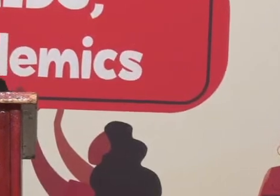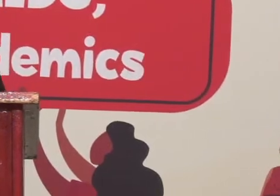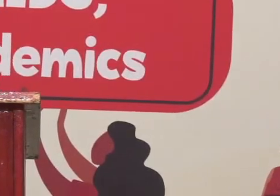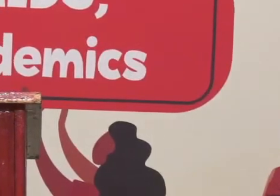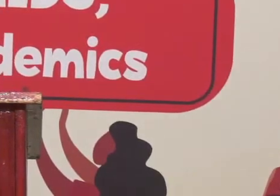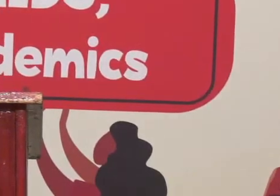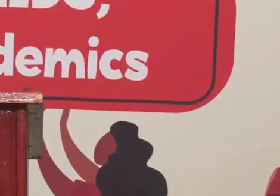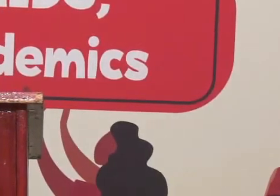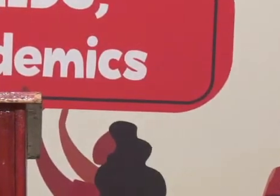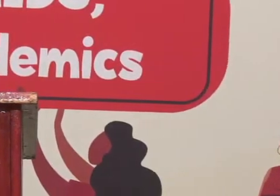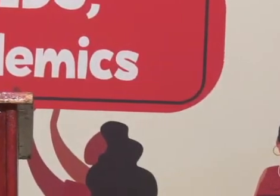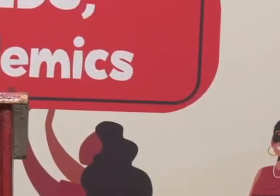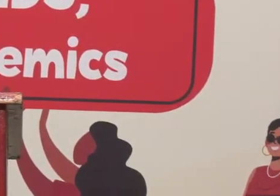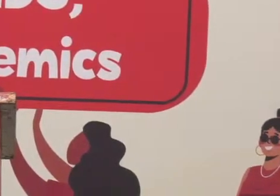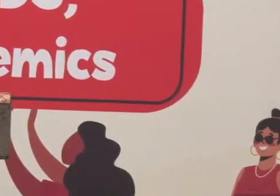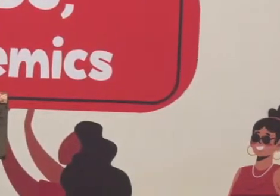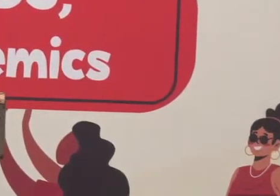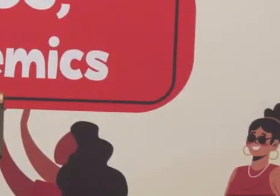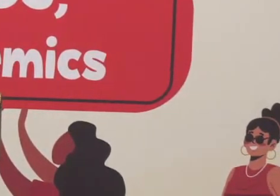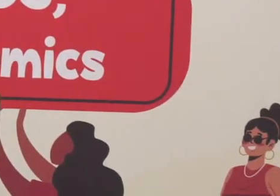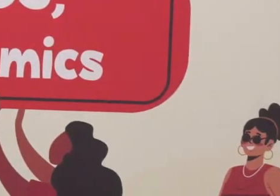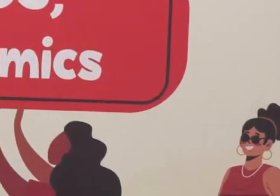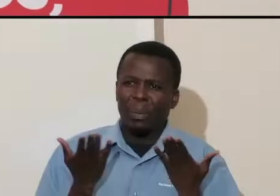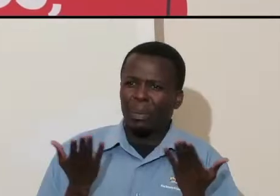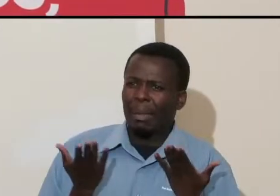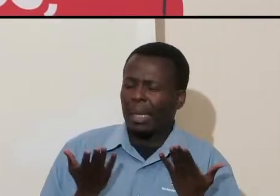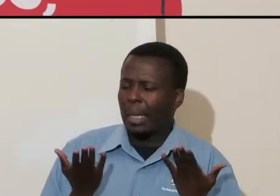I don't even know how to start myself.